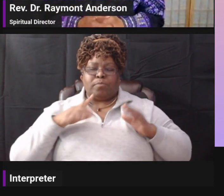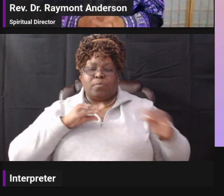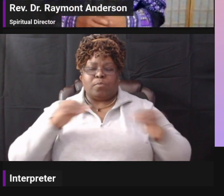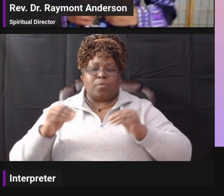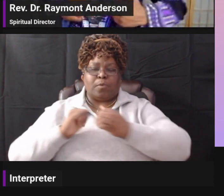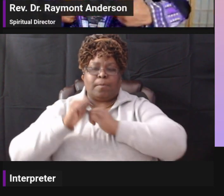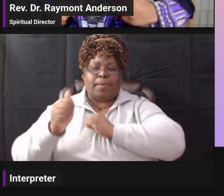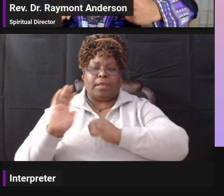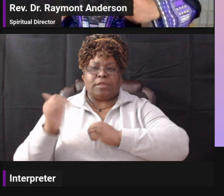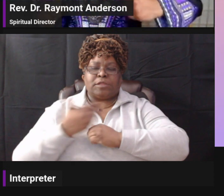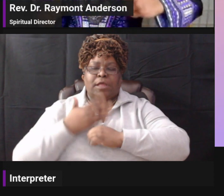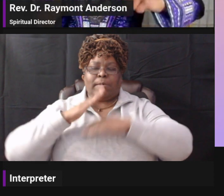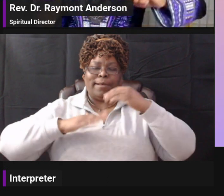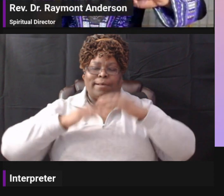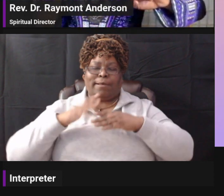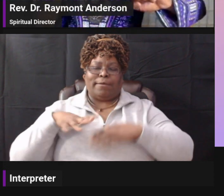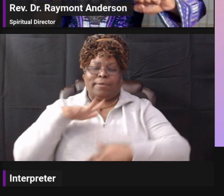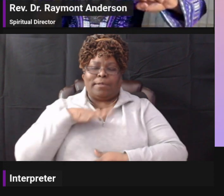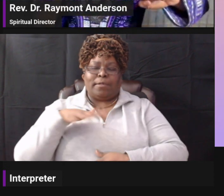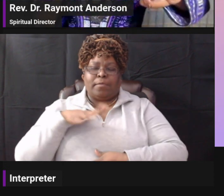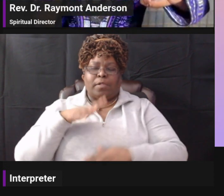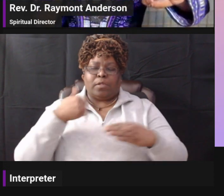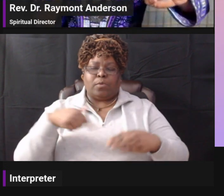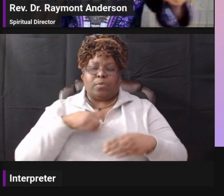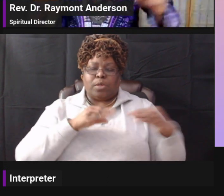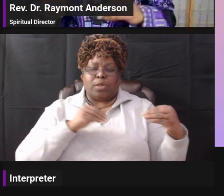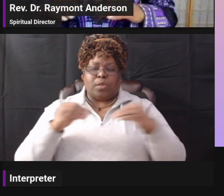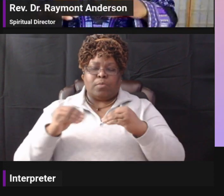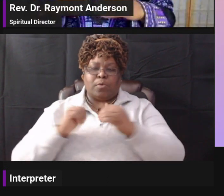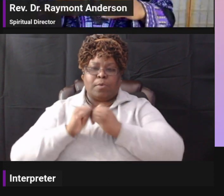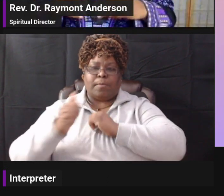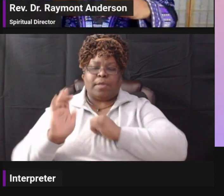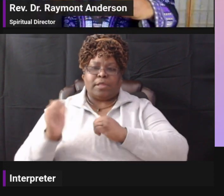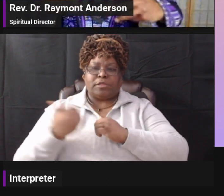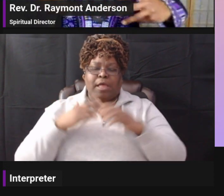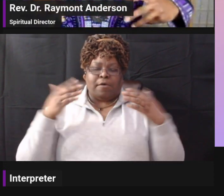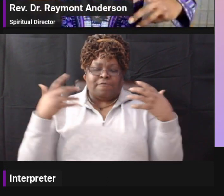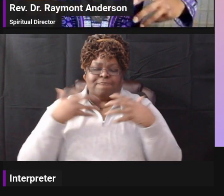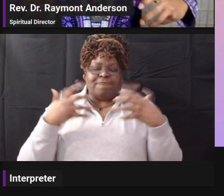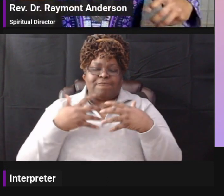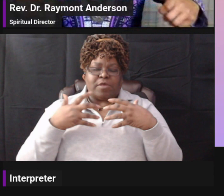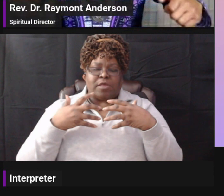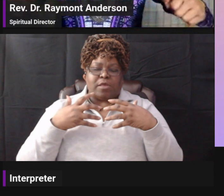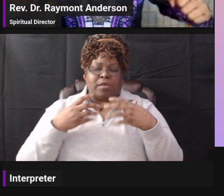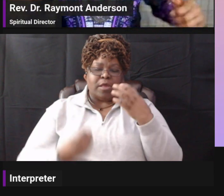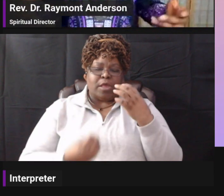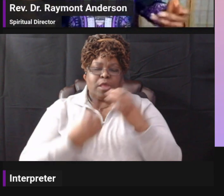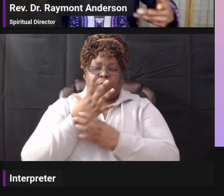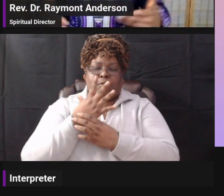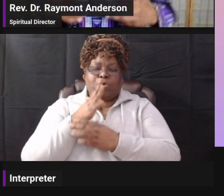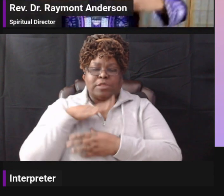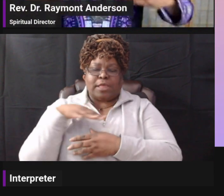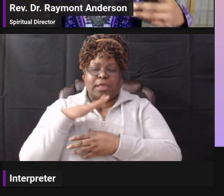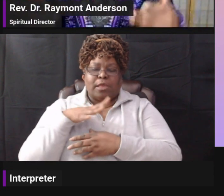zone. We stretch beyond the fear zone. We stretch even beyond the growth zone, and we